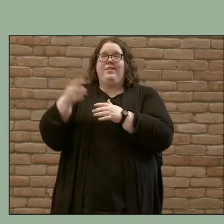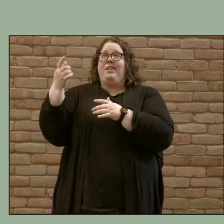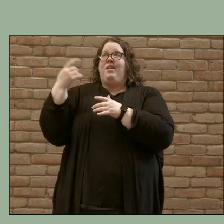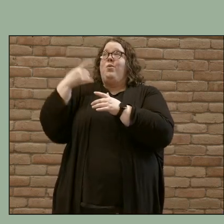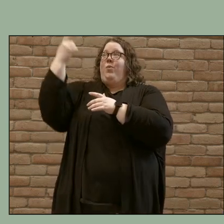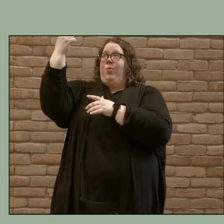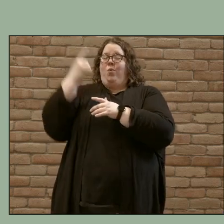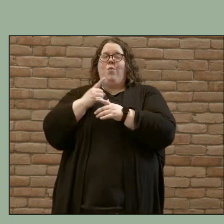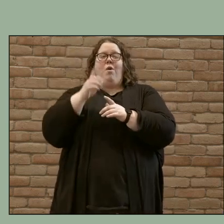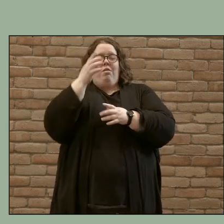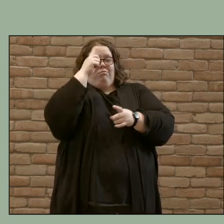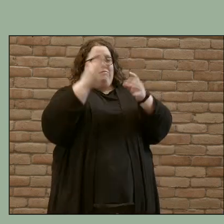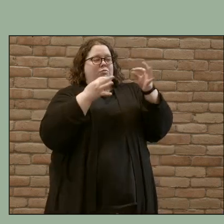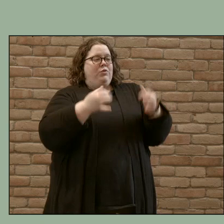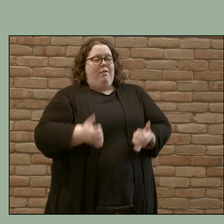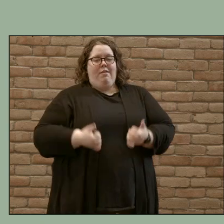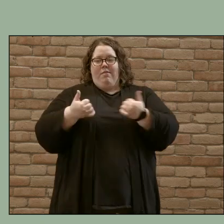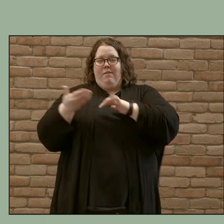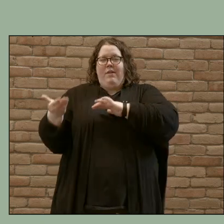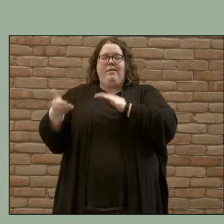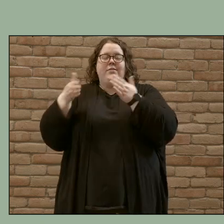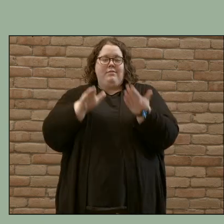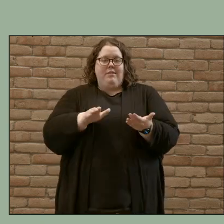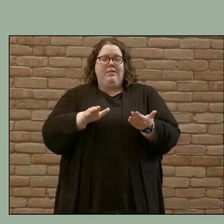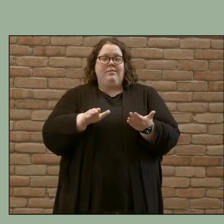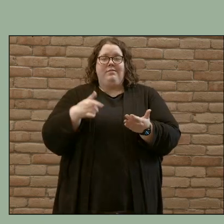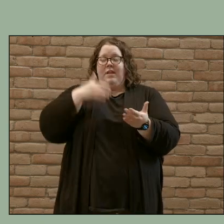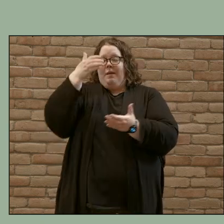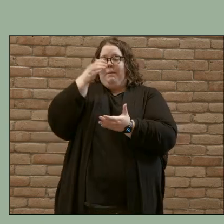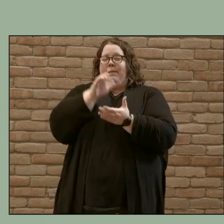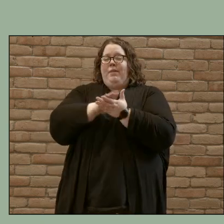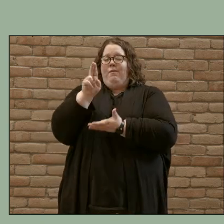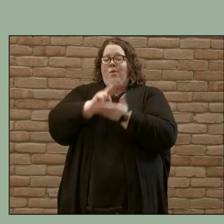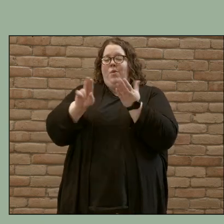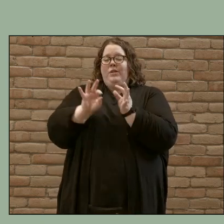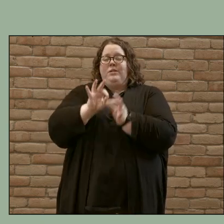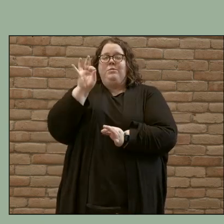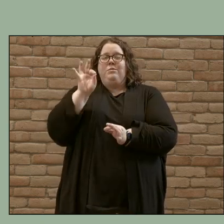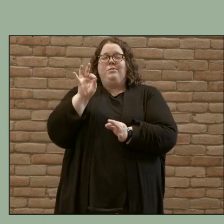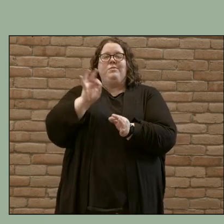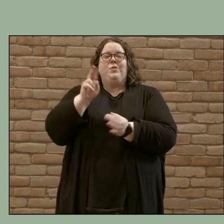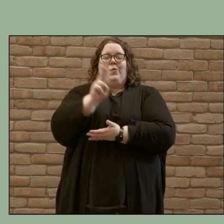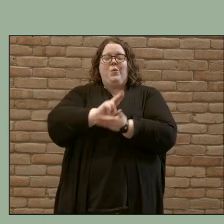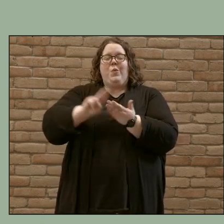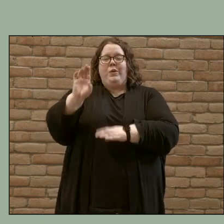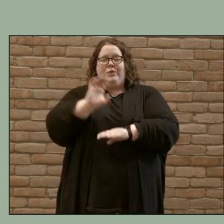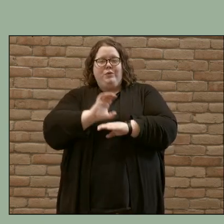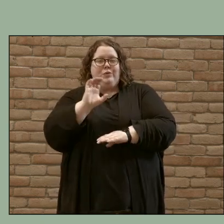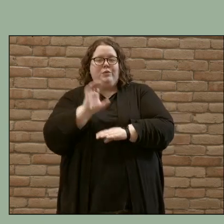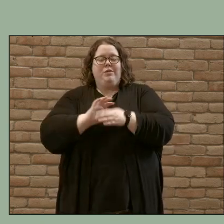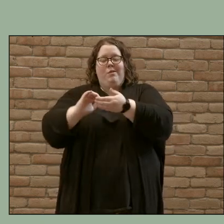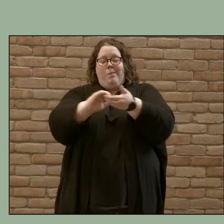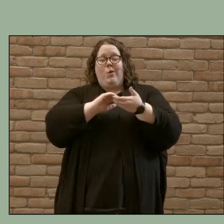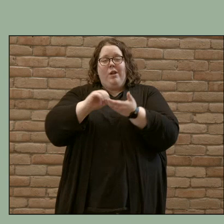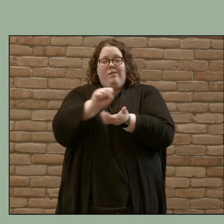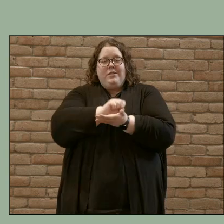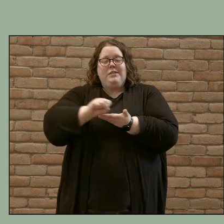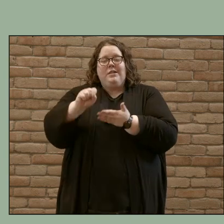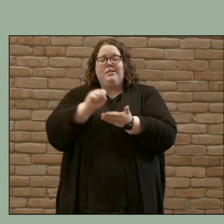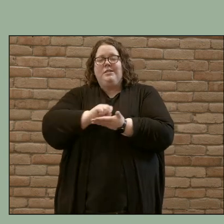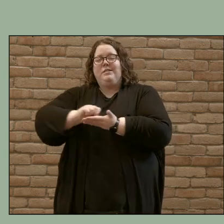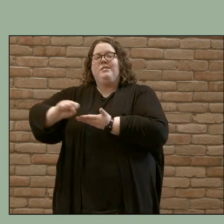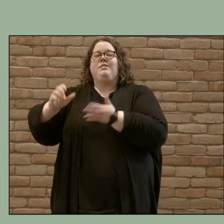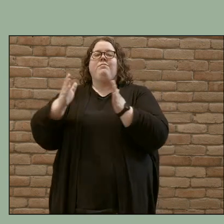to judge the living and the dead. I believe in the Holy Spirit, the Holy Christian Church, the communion of saints, the forgiveness